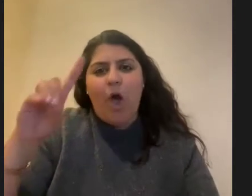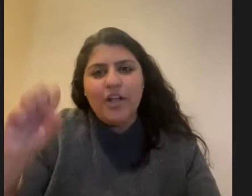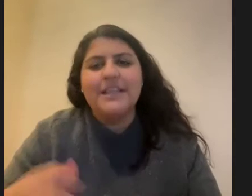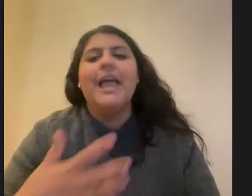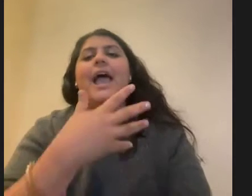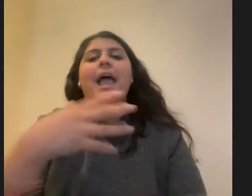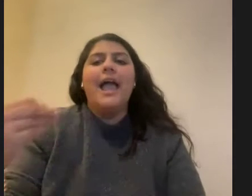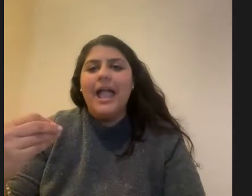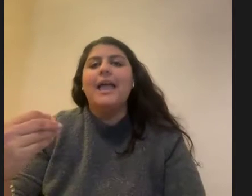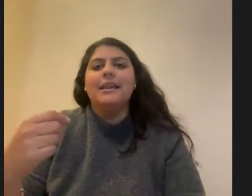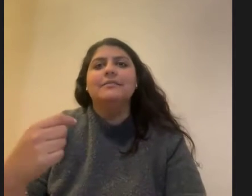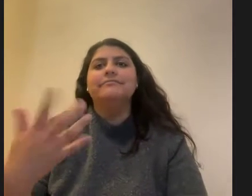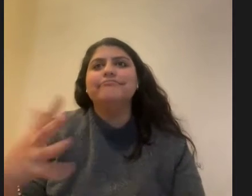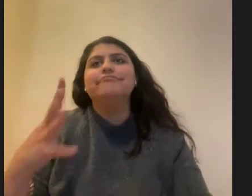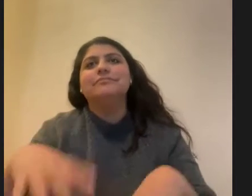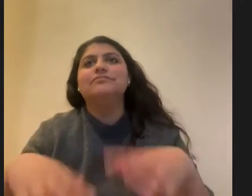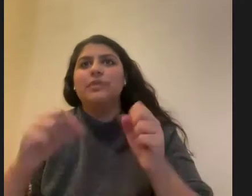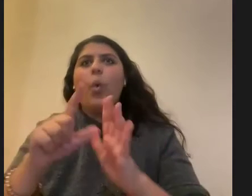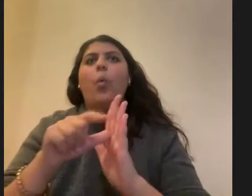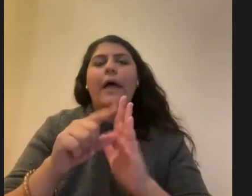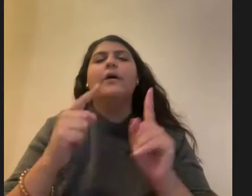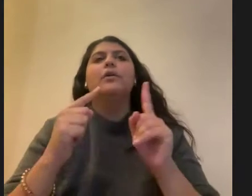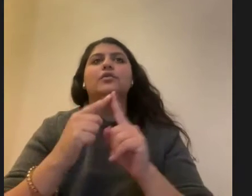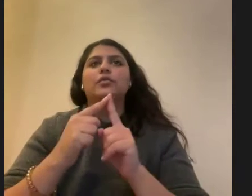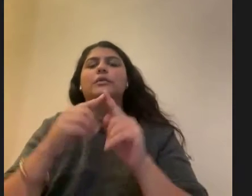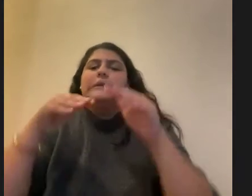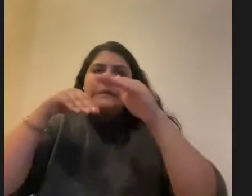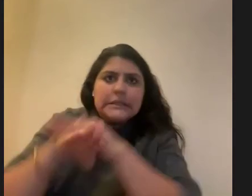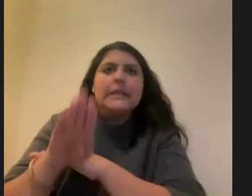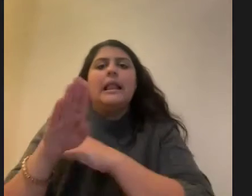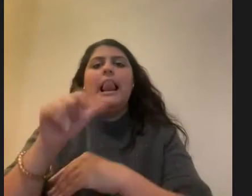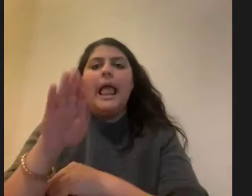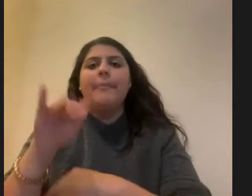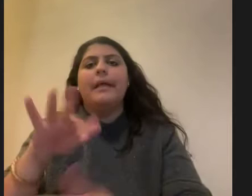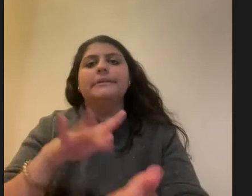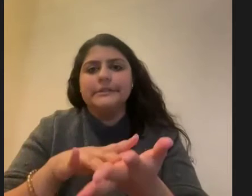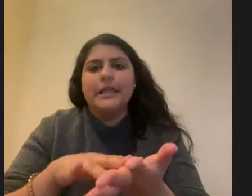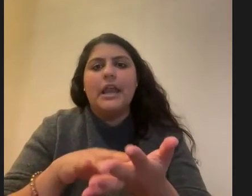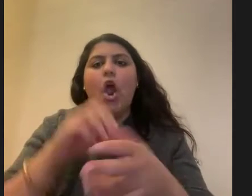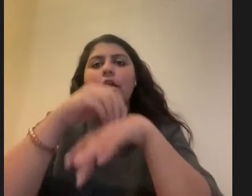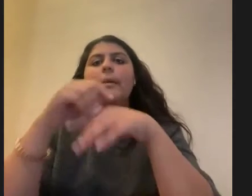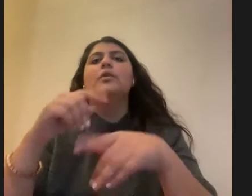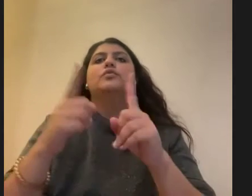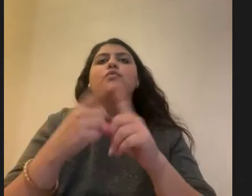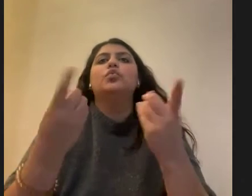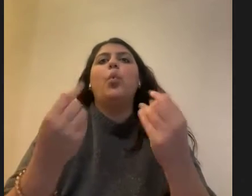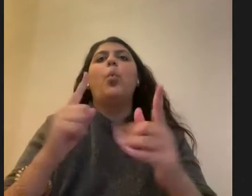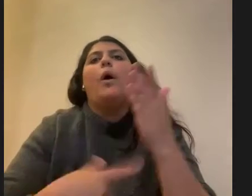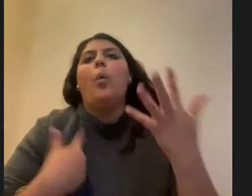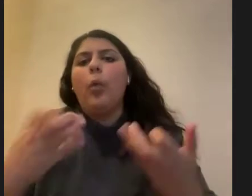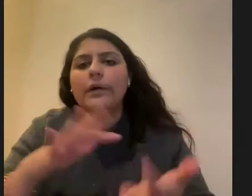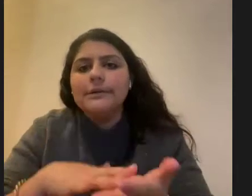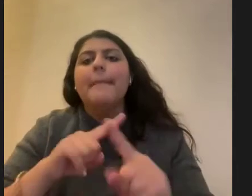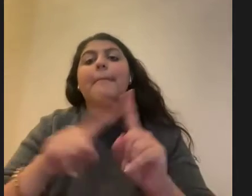And so it took me a while to actually get into a lab that studied octopuses so I could do what I want. But I have years